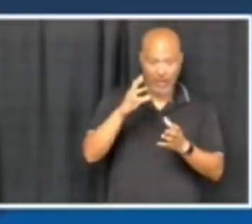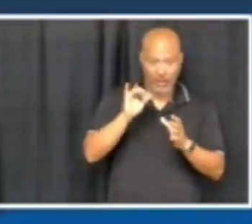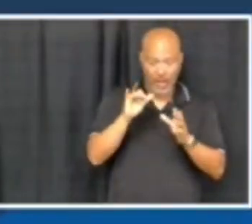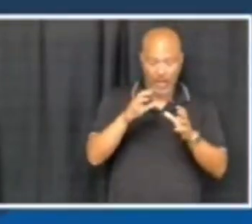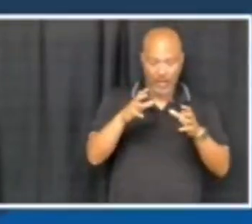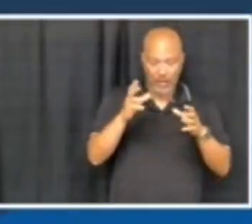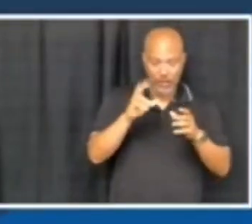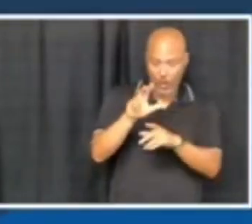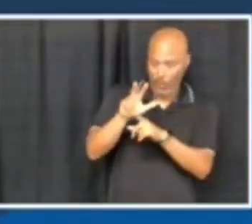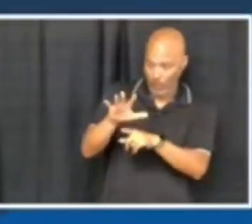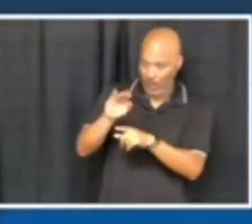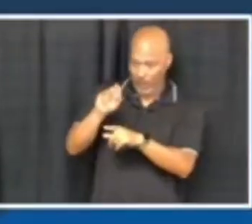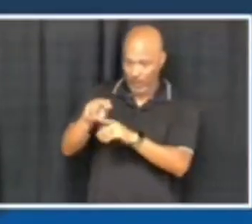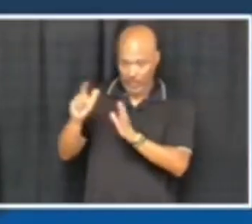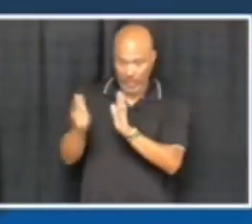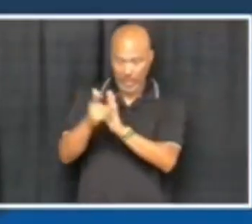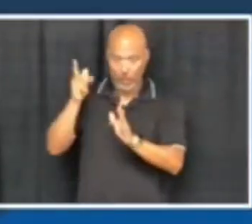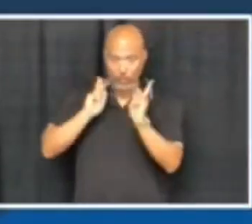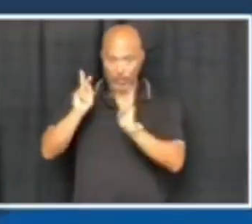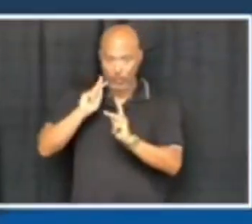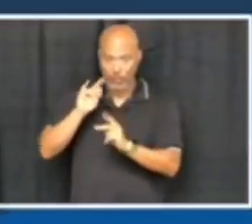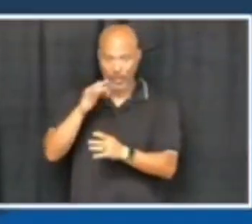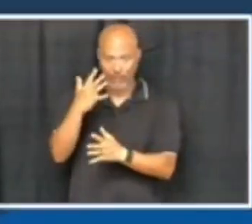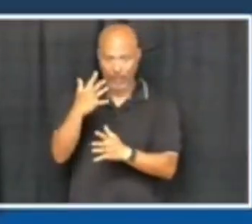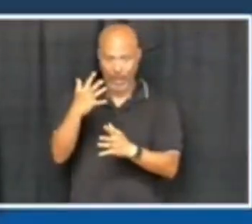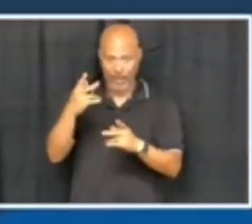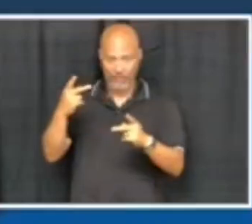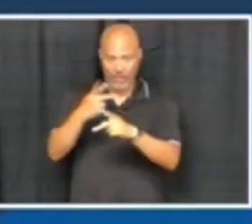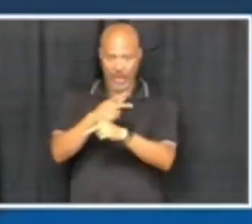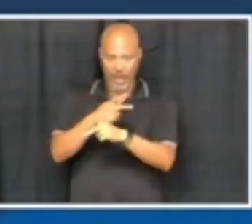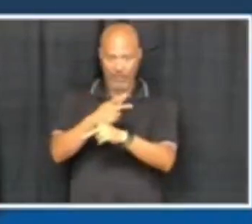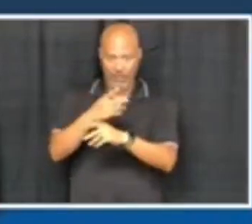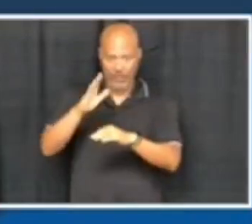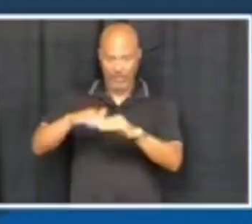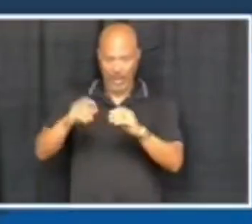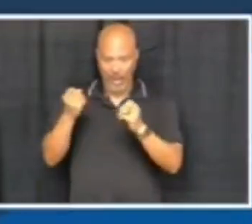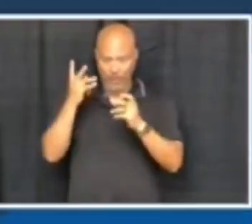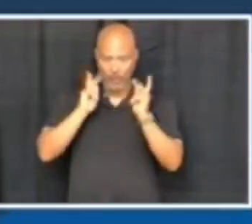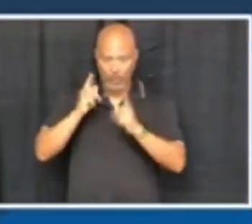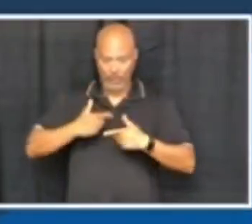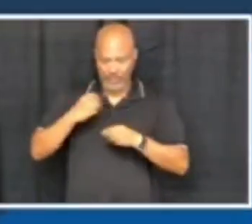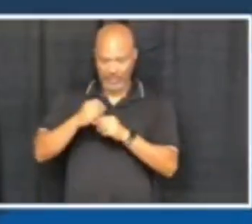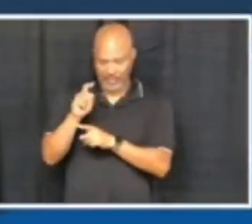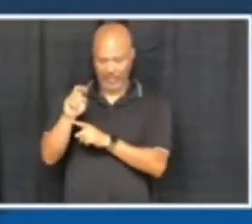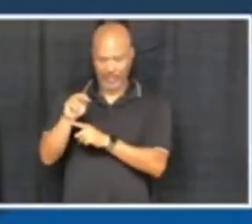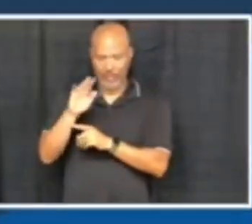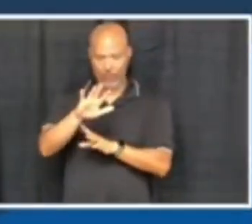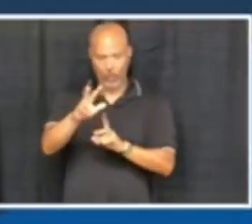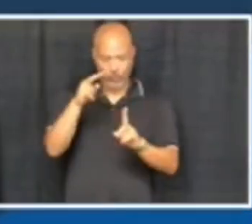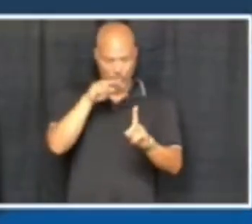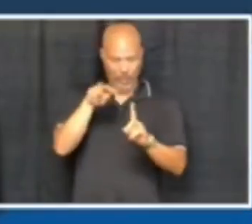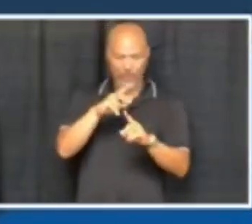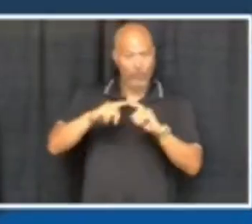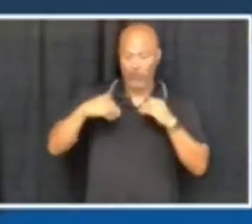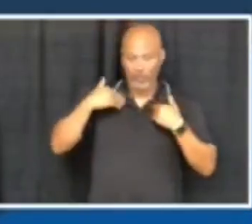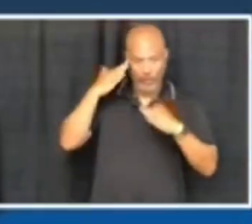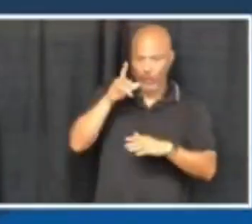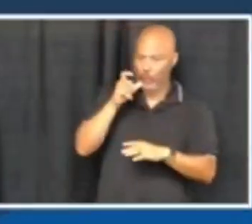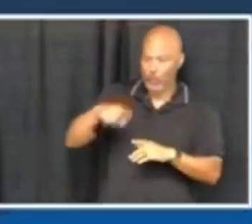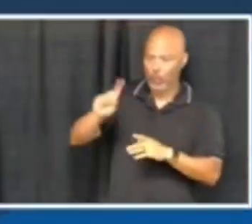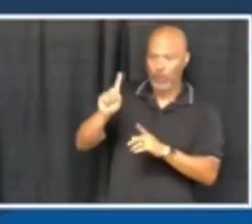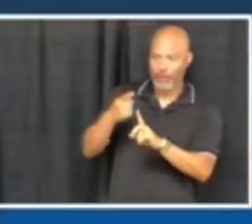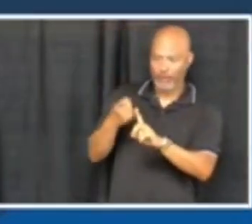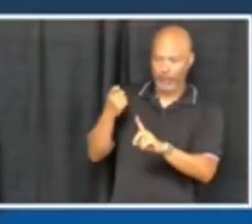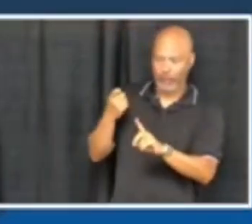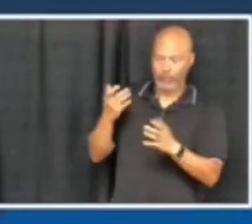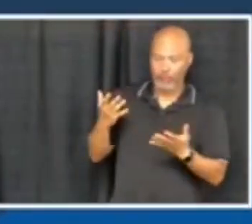35 million. That's like 5 times the size of Tennessee, I think. Just to put it in perspective. But we don't know who they are or where they came